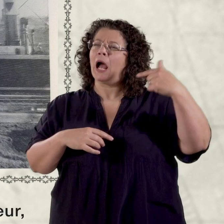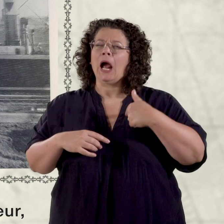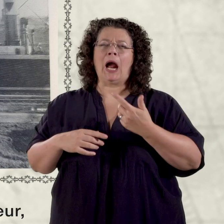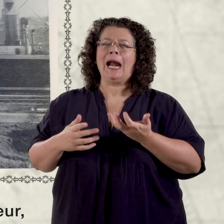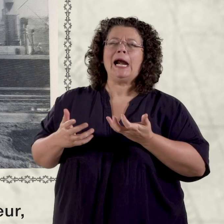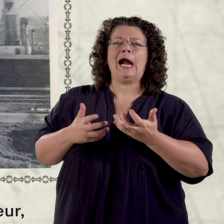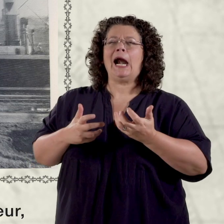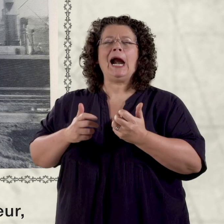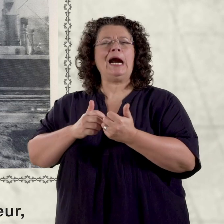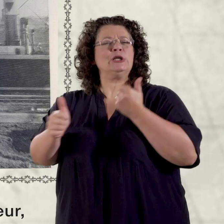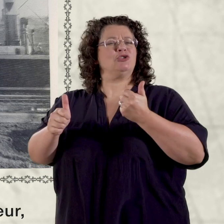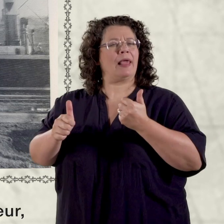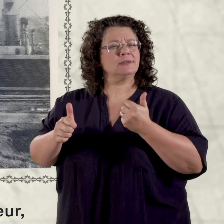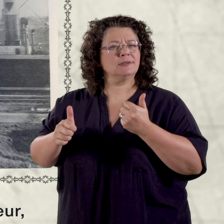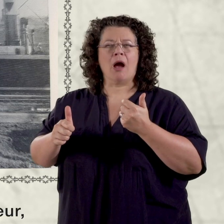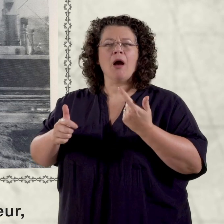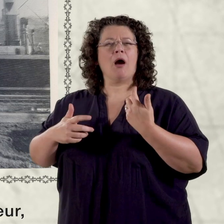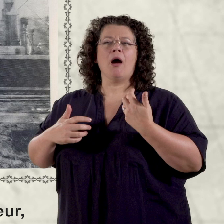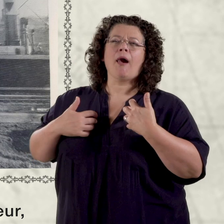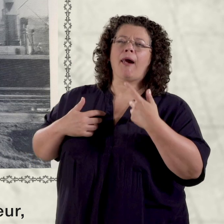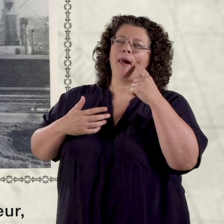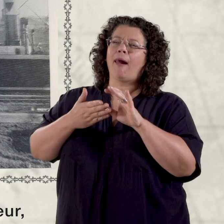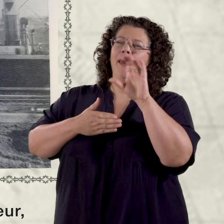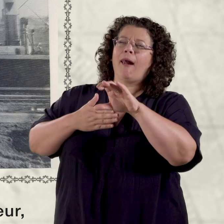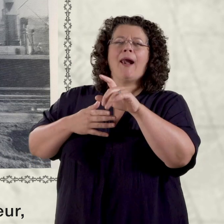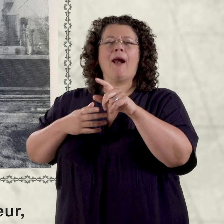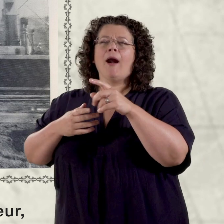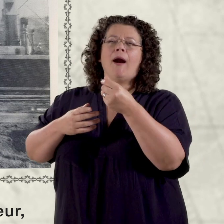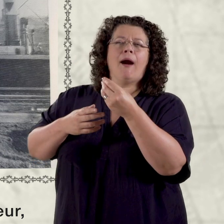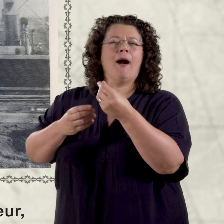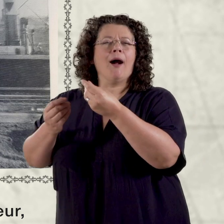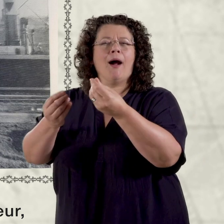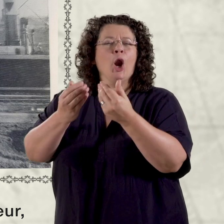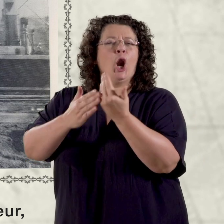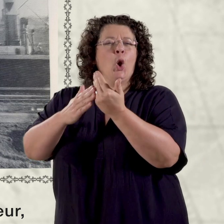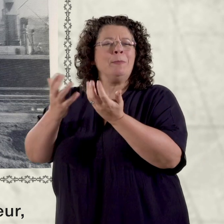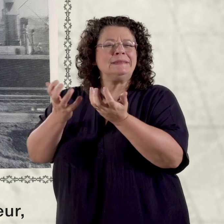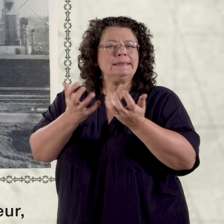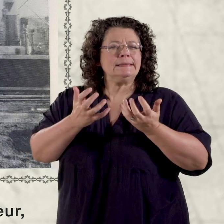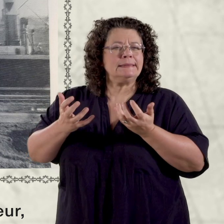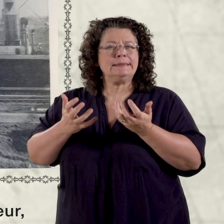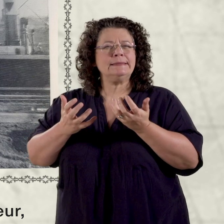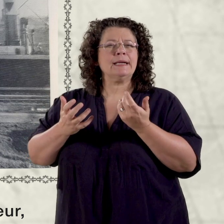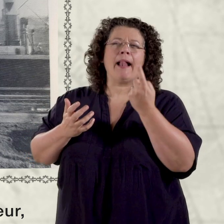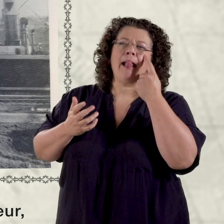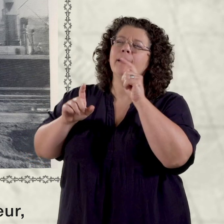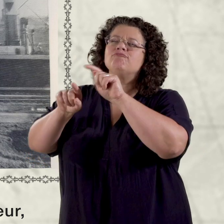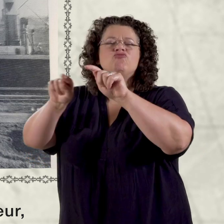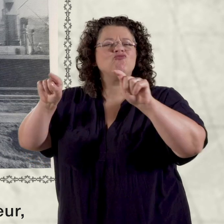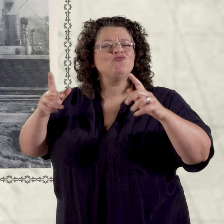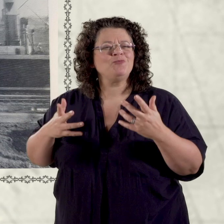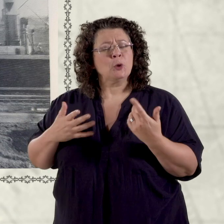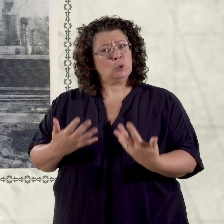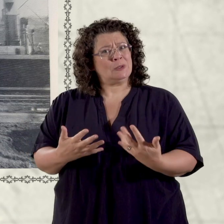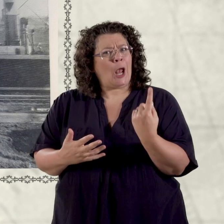I was an industrialist, an entrepreneur, someone who ventured.